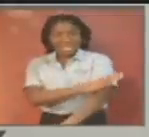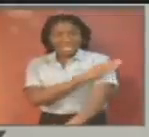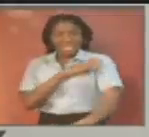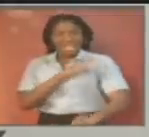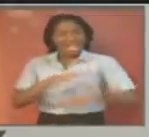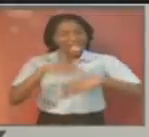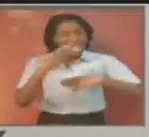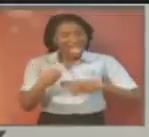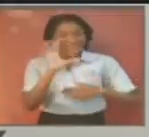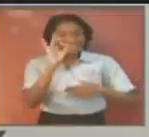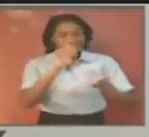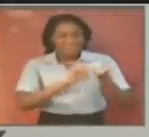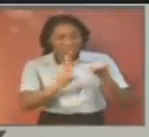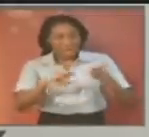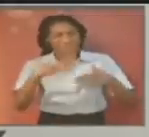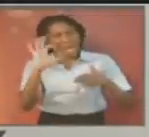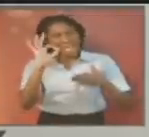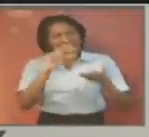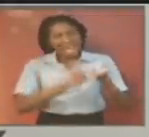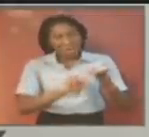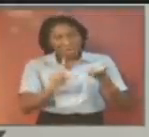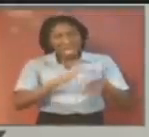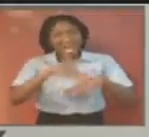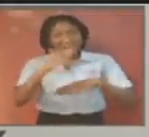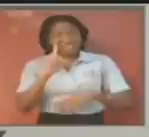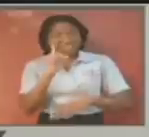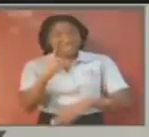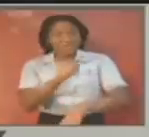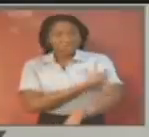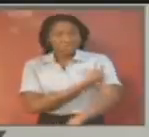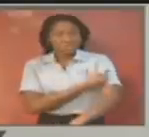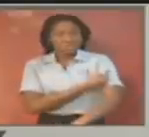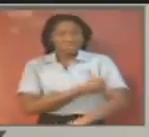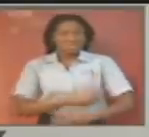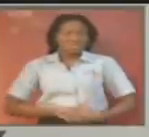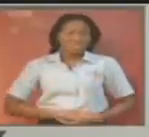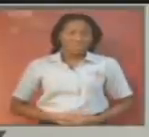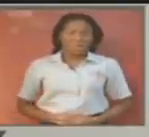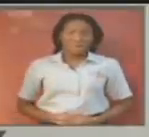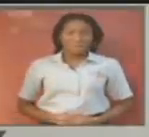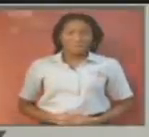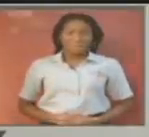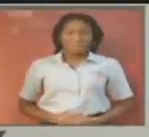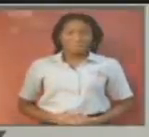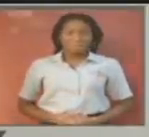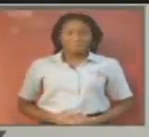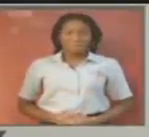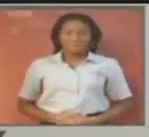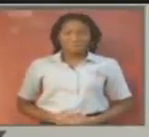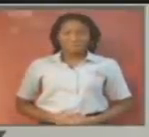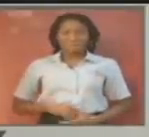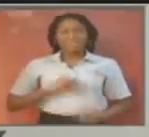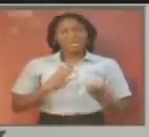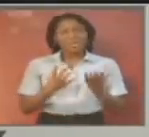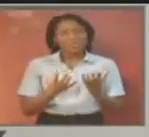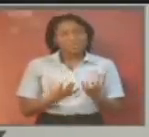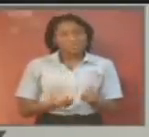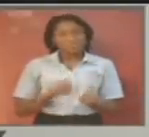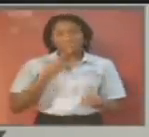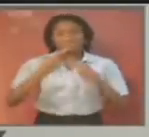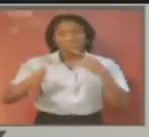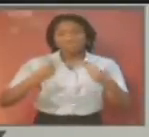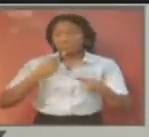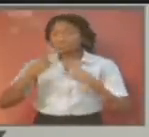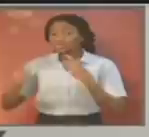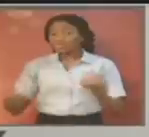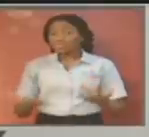week 8 and week 9 of your first dose. I wish to appeal to our clients also